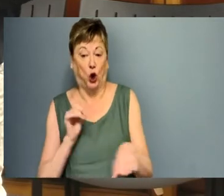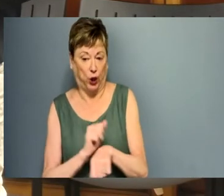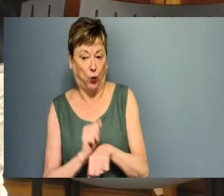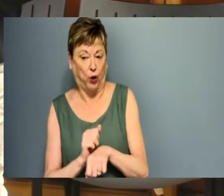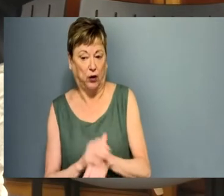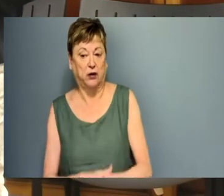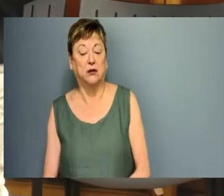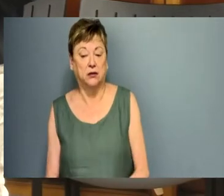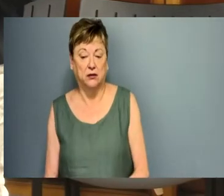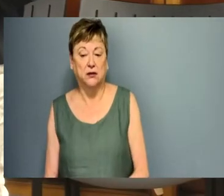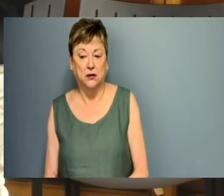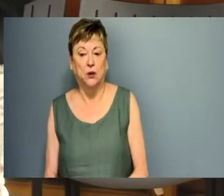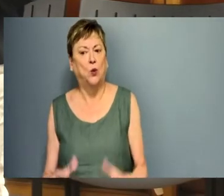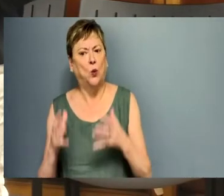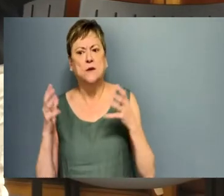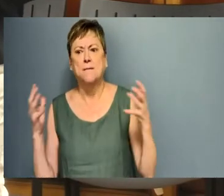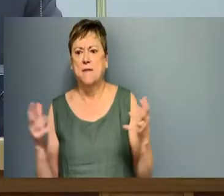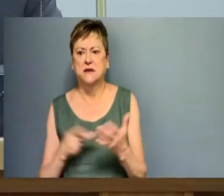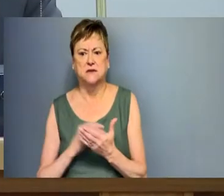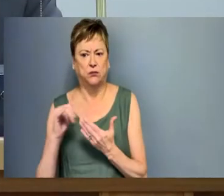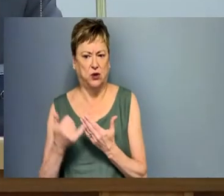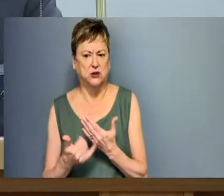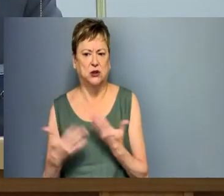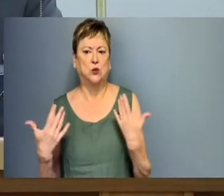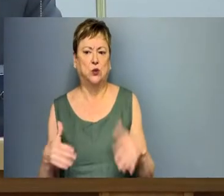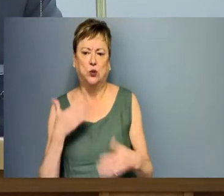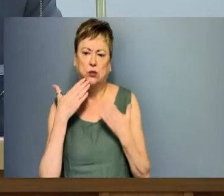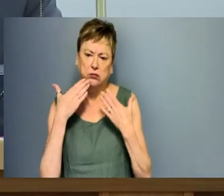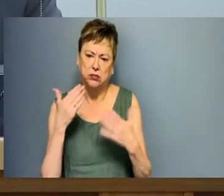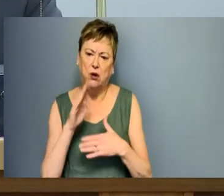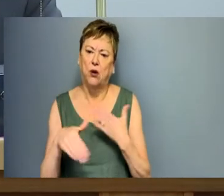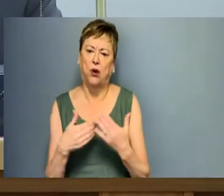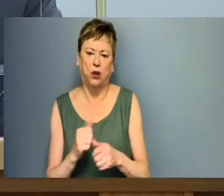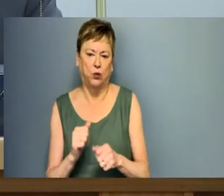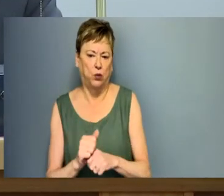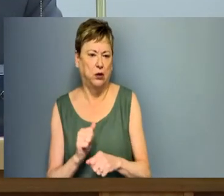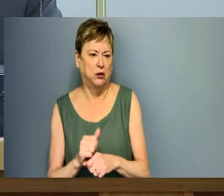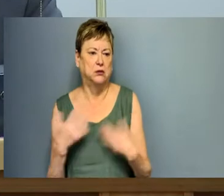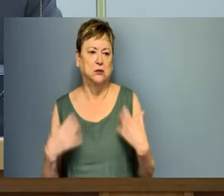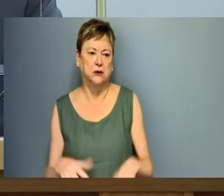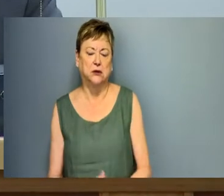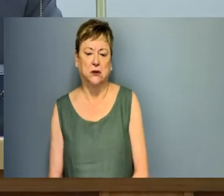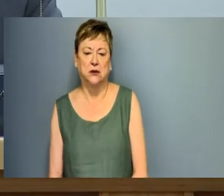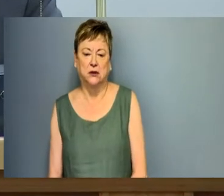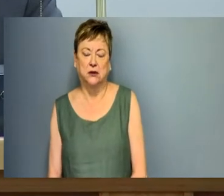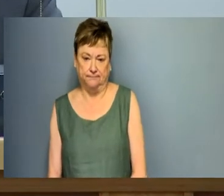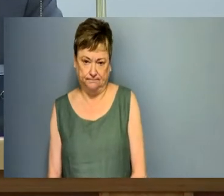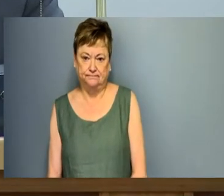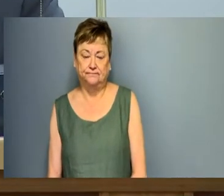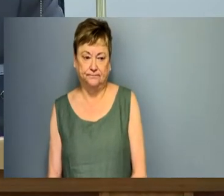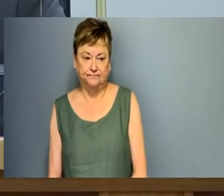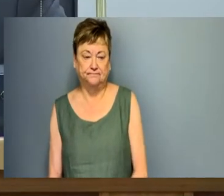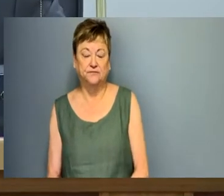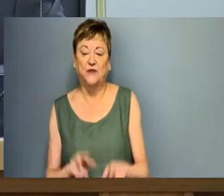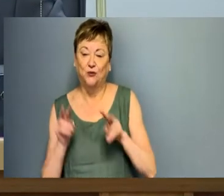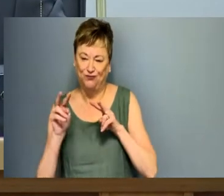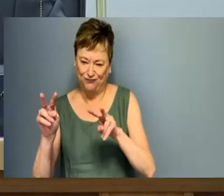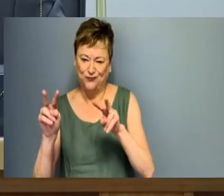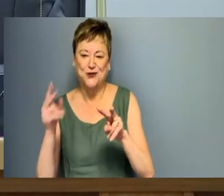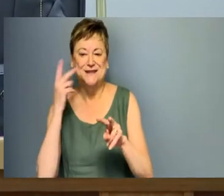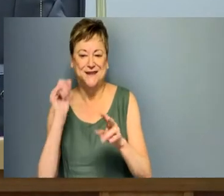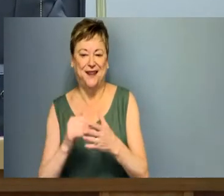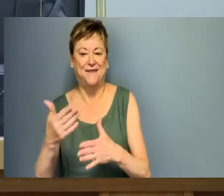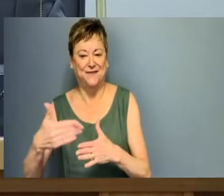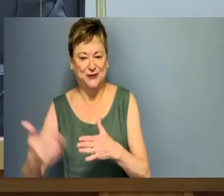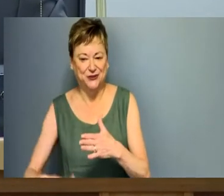it's a massive lake. It's a massive project. So I appreciate all the work you're putting into it, and we're looking forward to seeing it done. All right? Thank you so much. Ms.